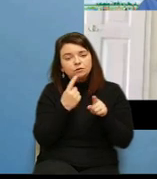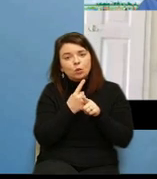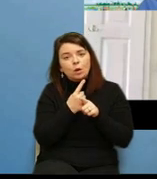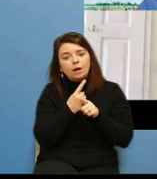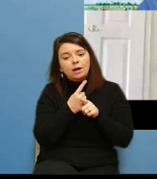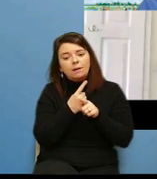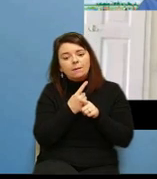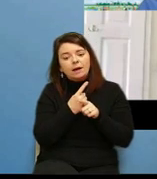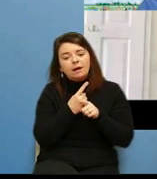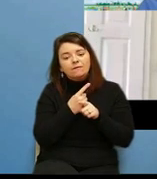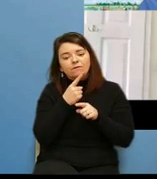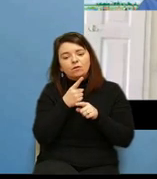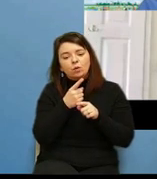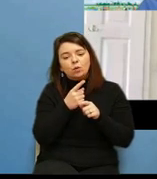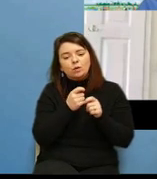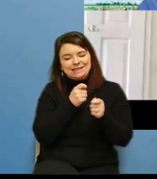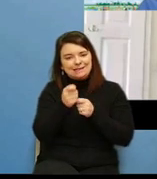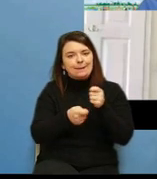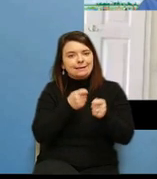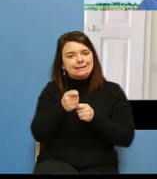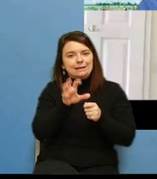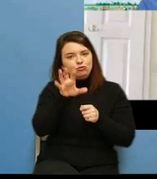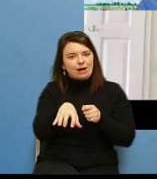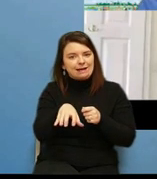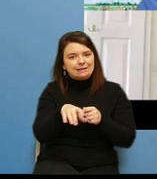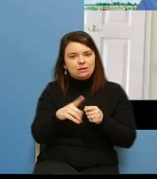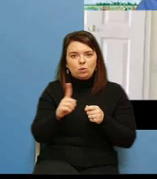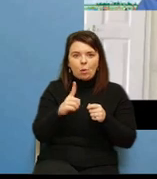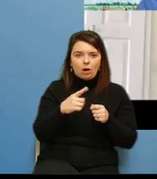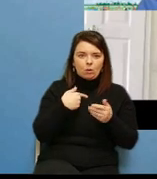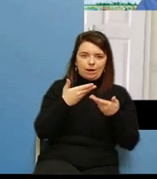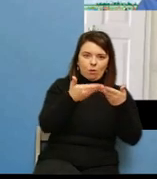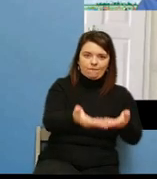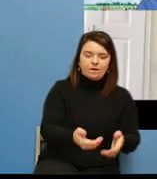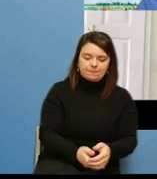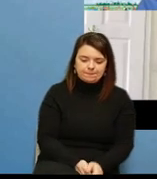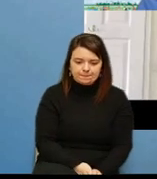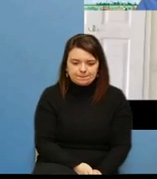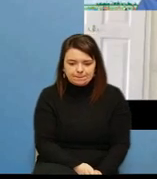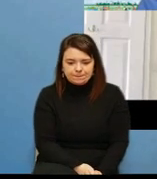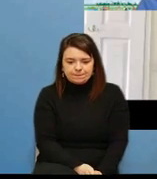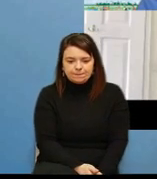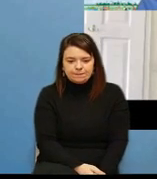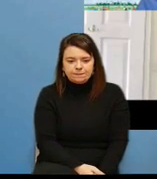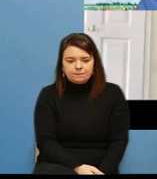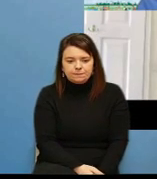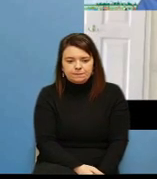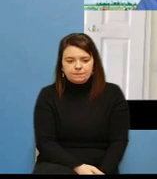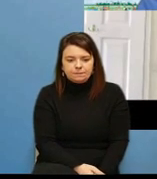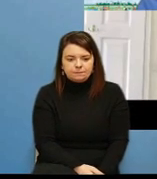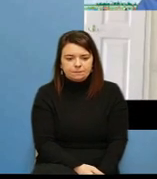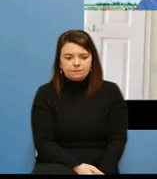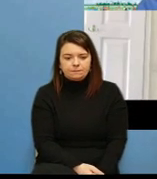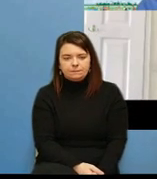terms of drivers for dispensing practices beyond the obvious that I've just said.